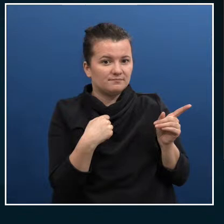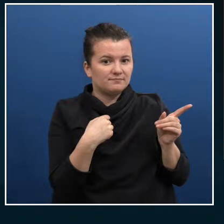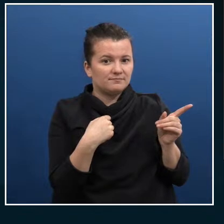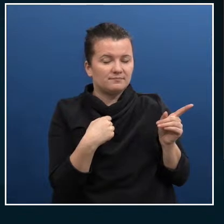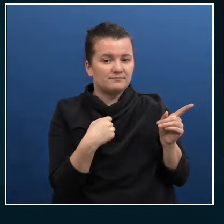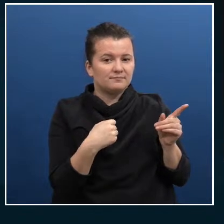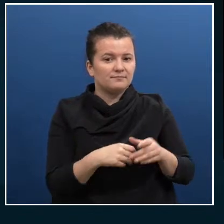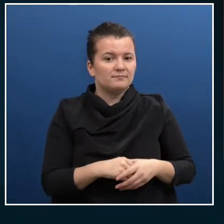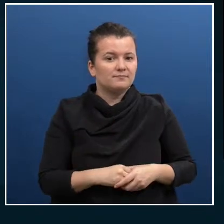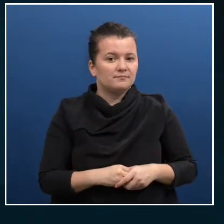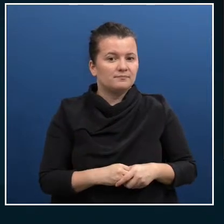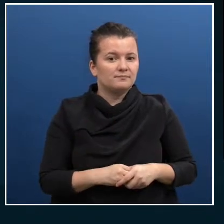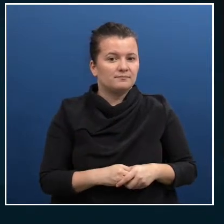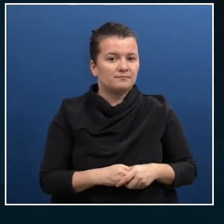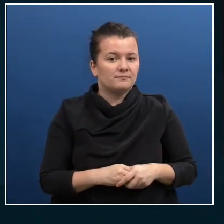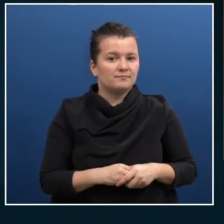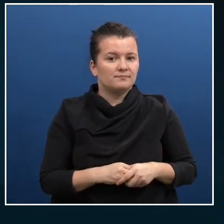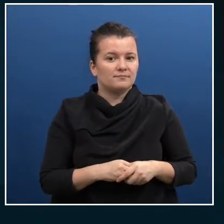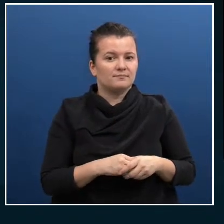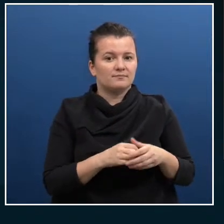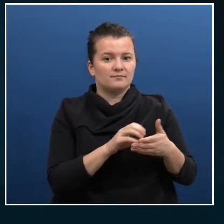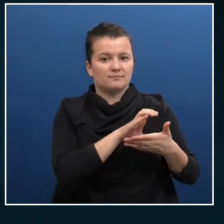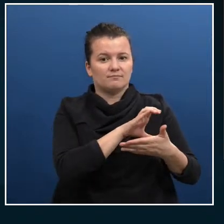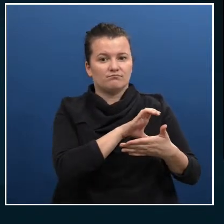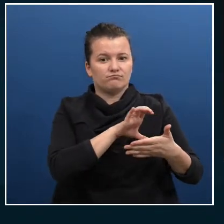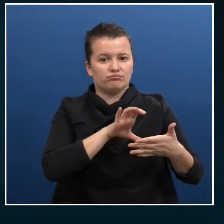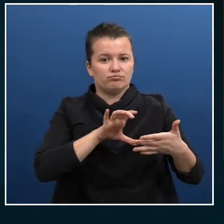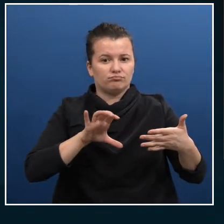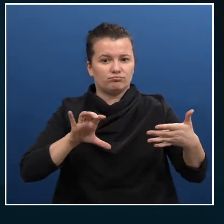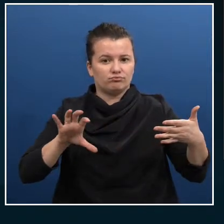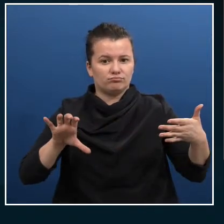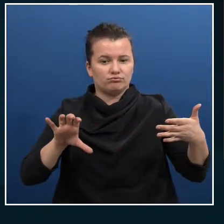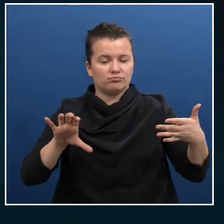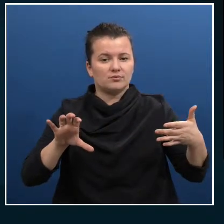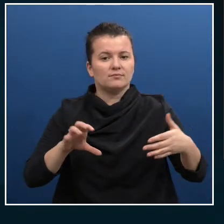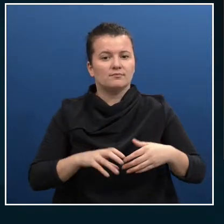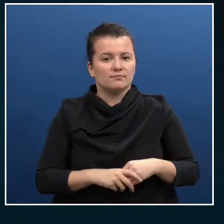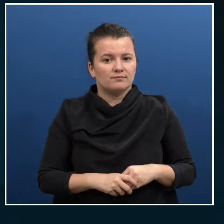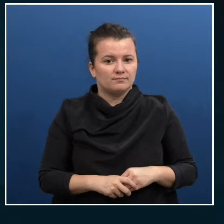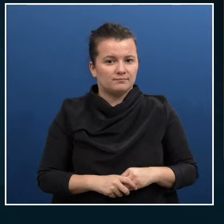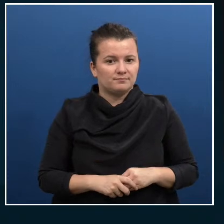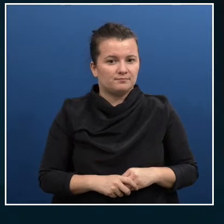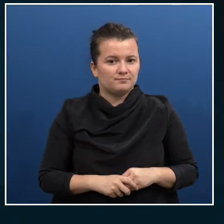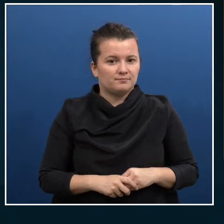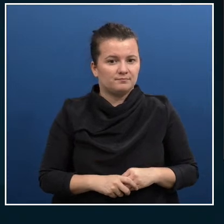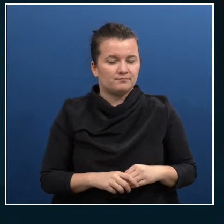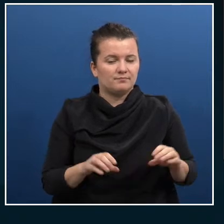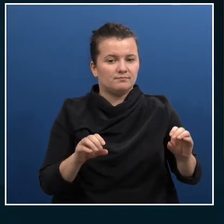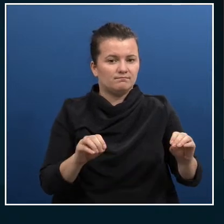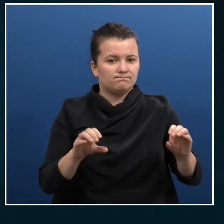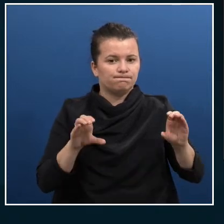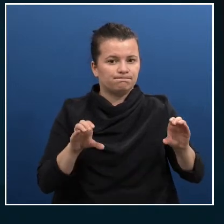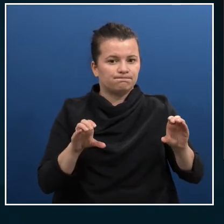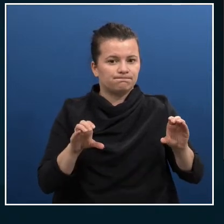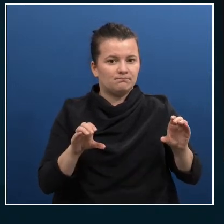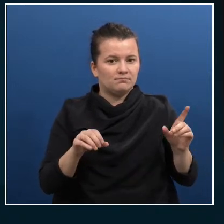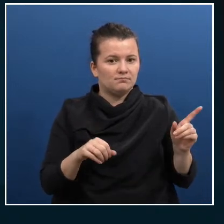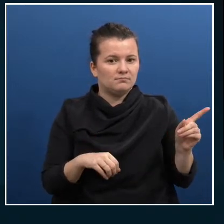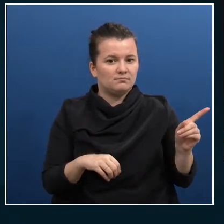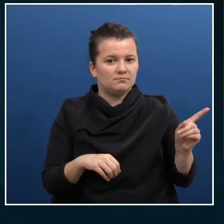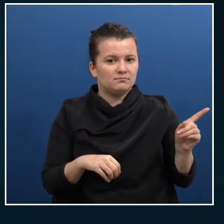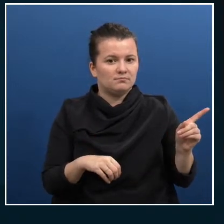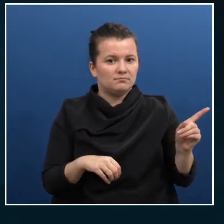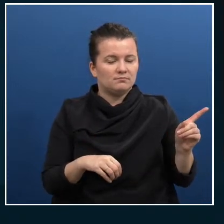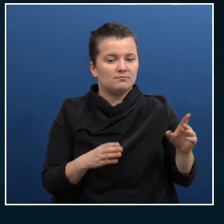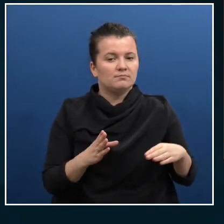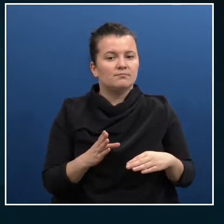And as you can see here, the decompile is currently at a best effort process. It's not 100% full feature parity yet, but as you can see on the